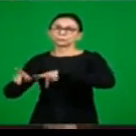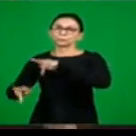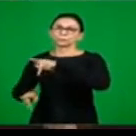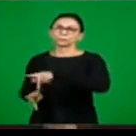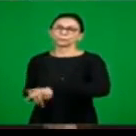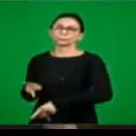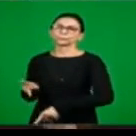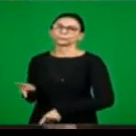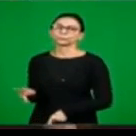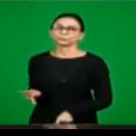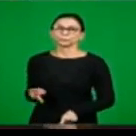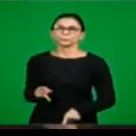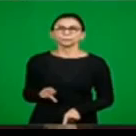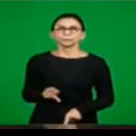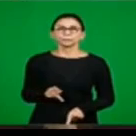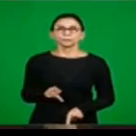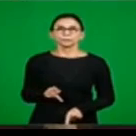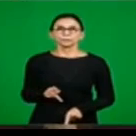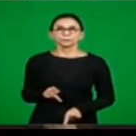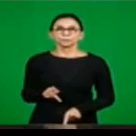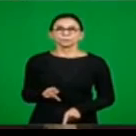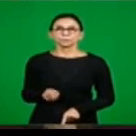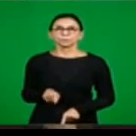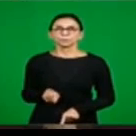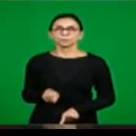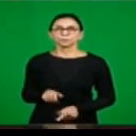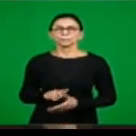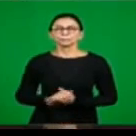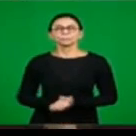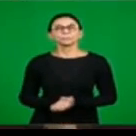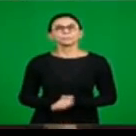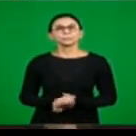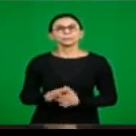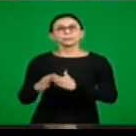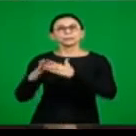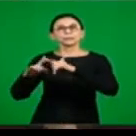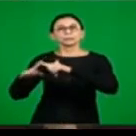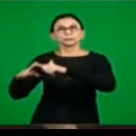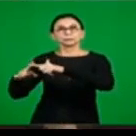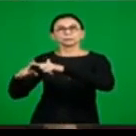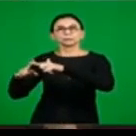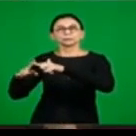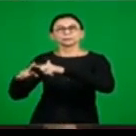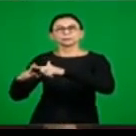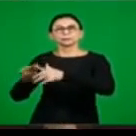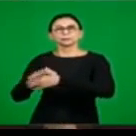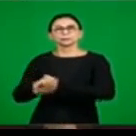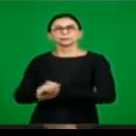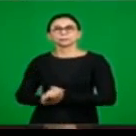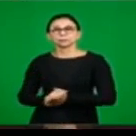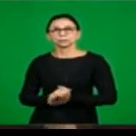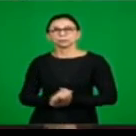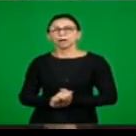church, in the arrival of Israel, the Lord has no determination.